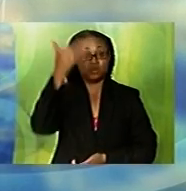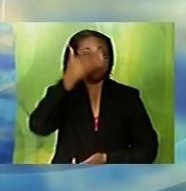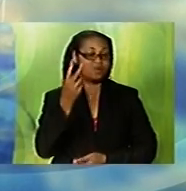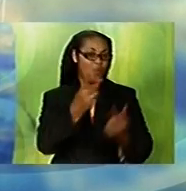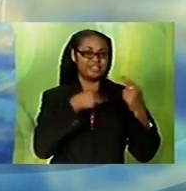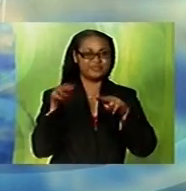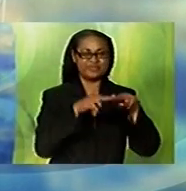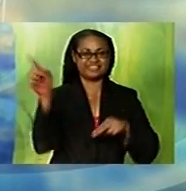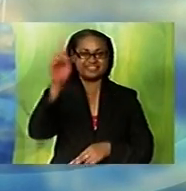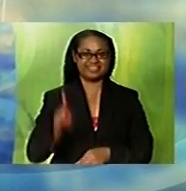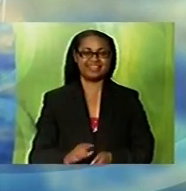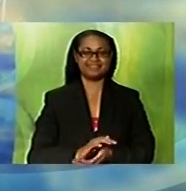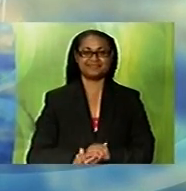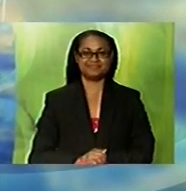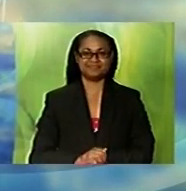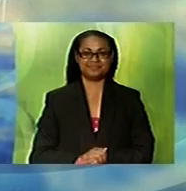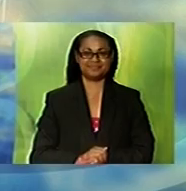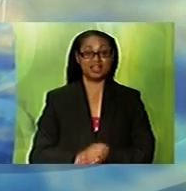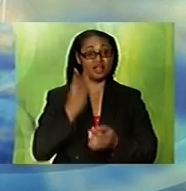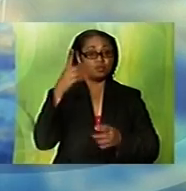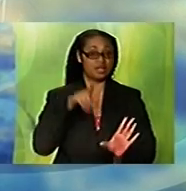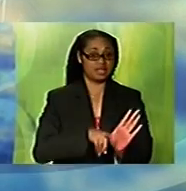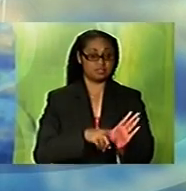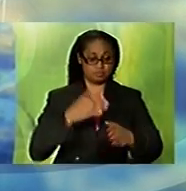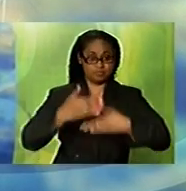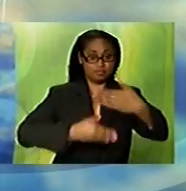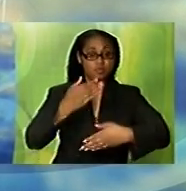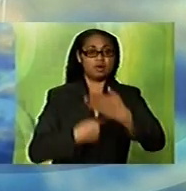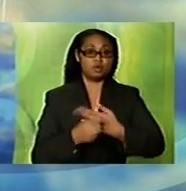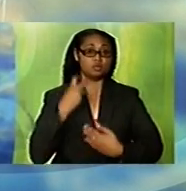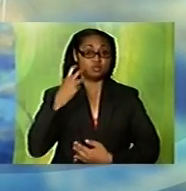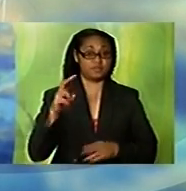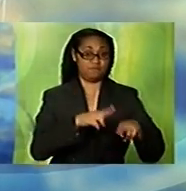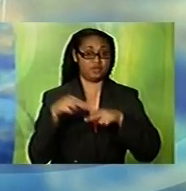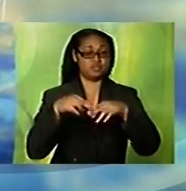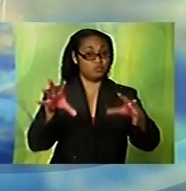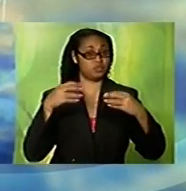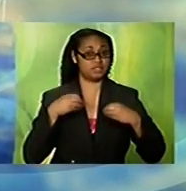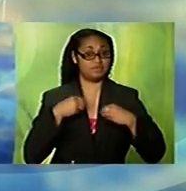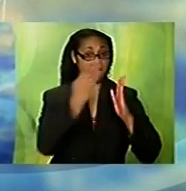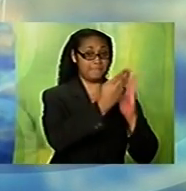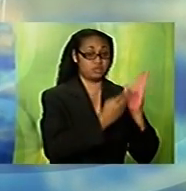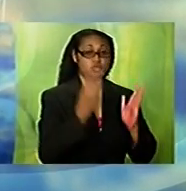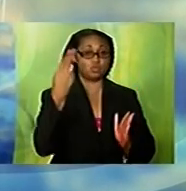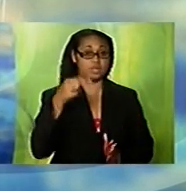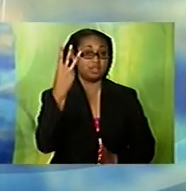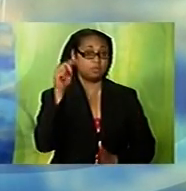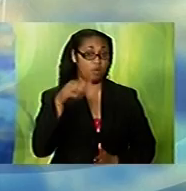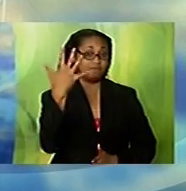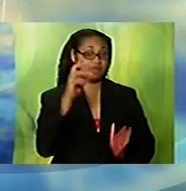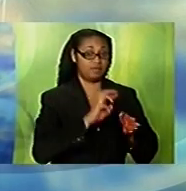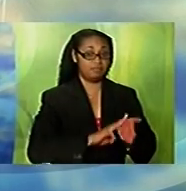Good evening, you're watching Fiji Today. For 3 years in a row, Tourism Fiji has been receiving a budget of $23.5